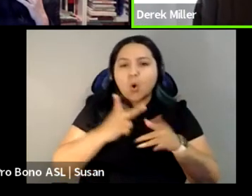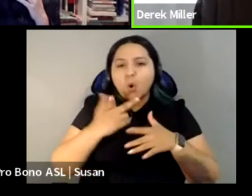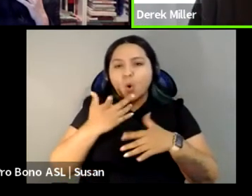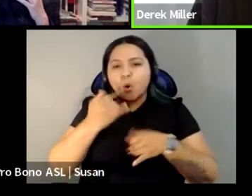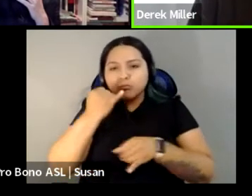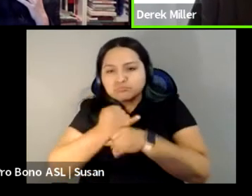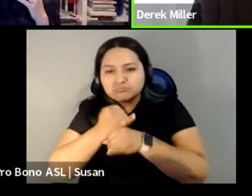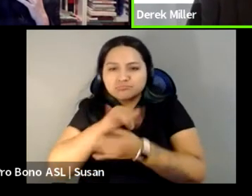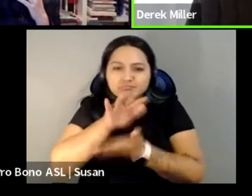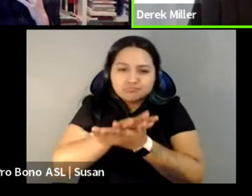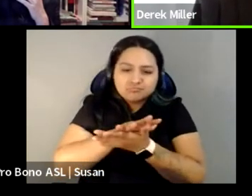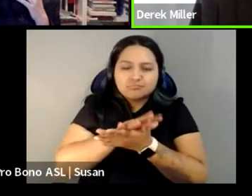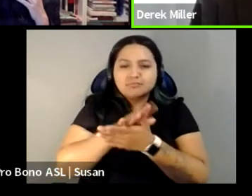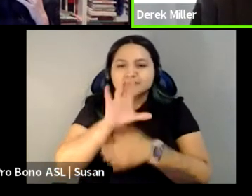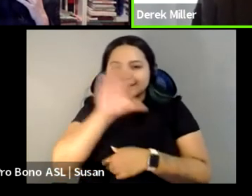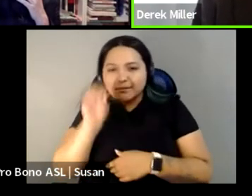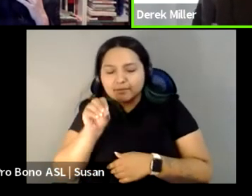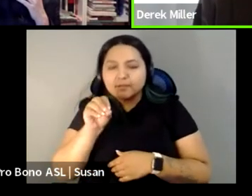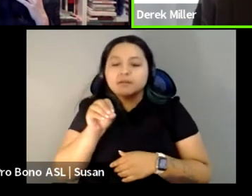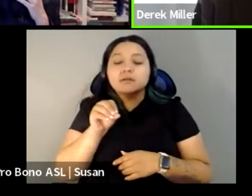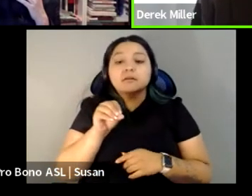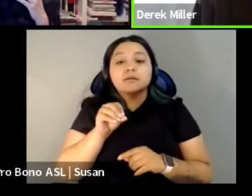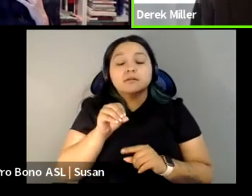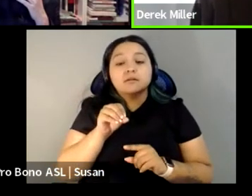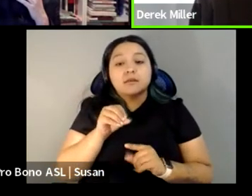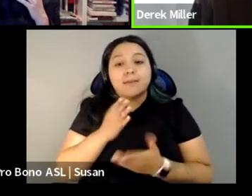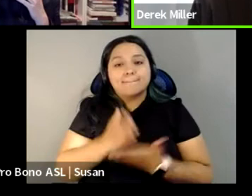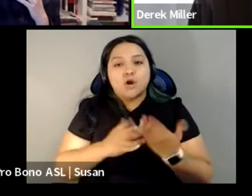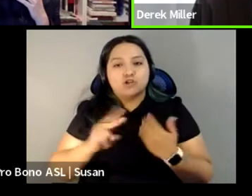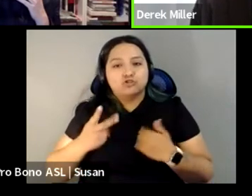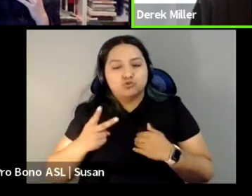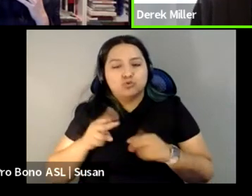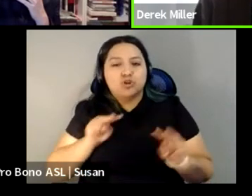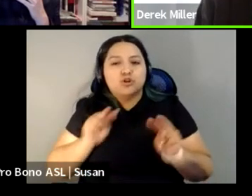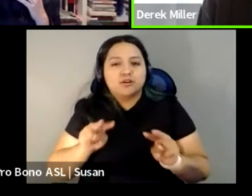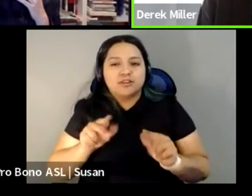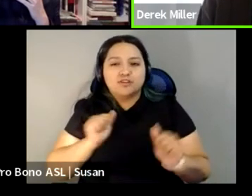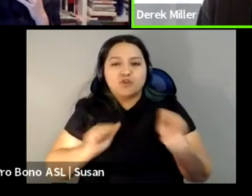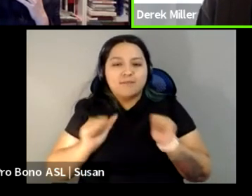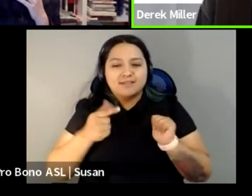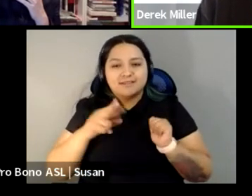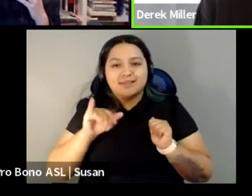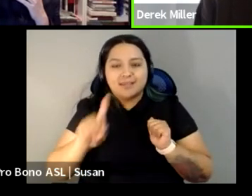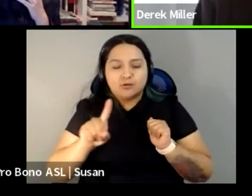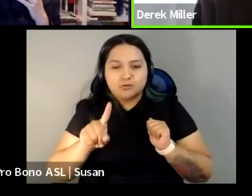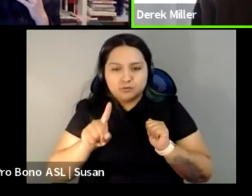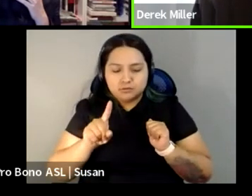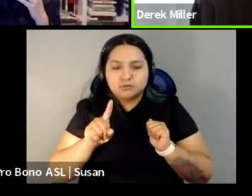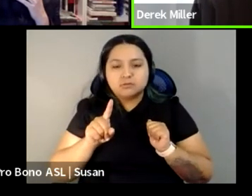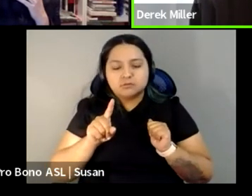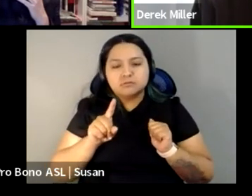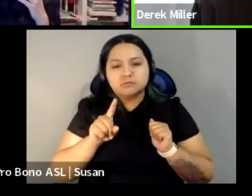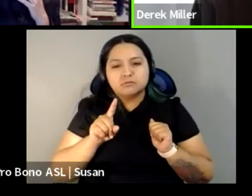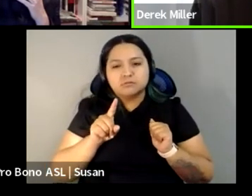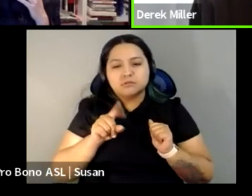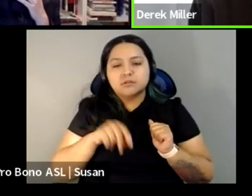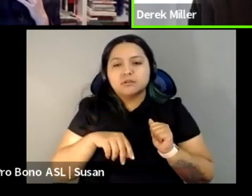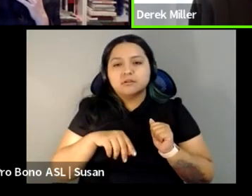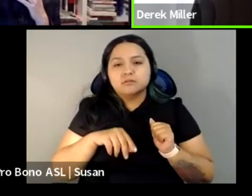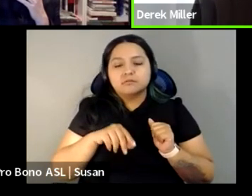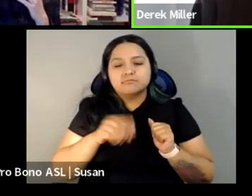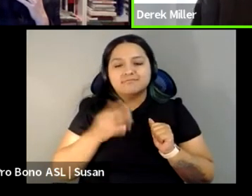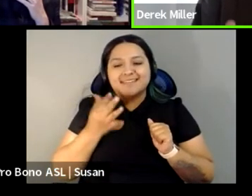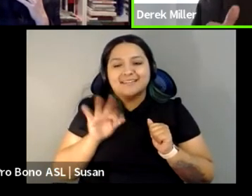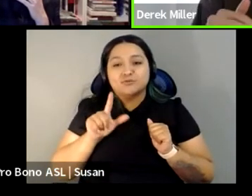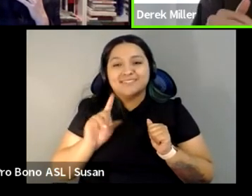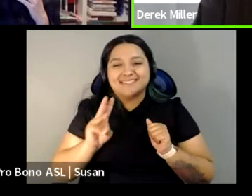two, an in-depth look at the Dramatists Guild in the first part of the 20th century, particularly leading up to the Minimum Basic Agreement of